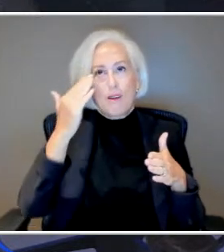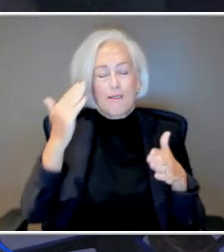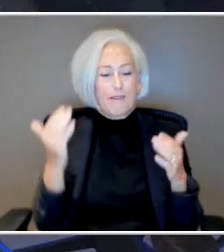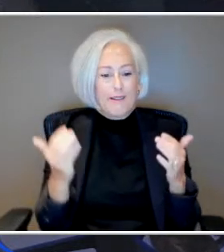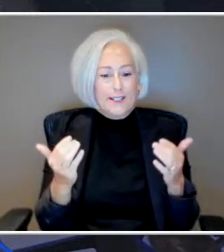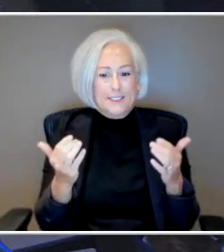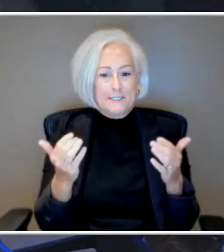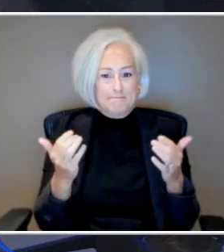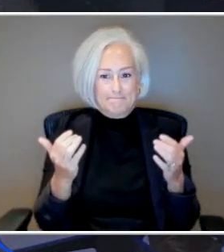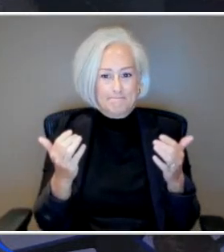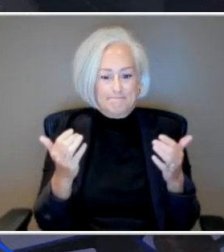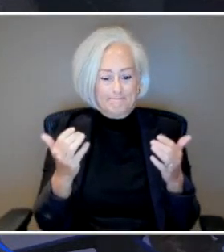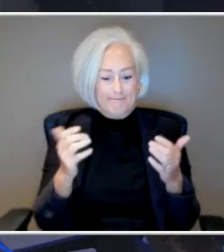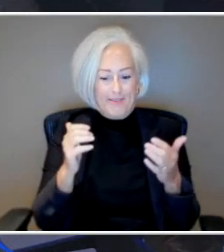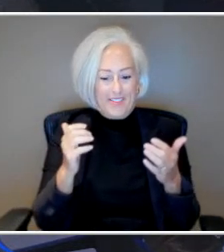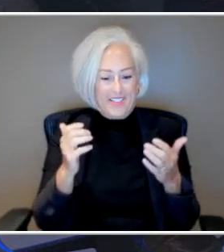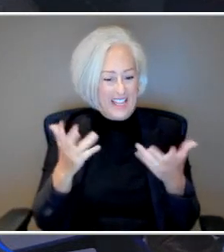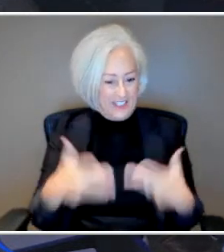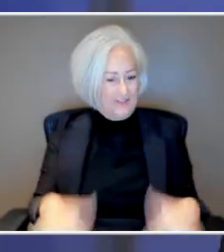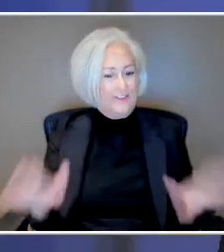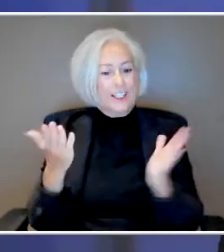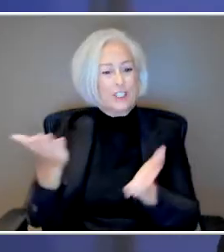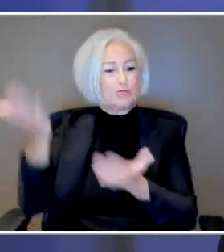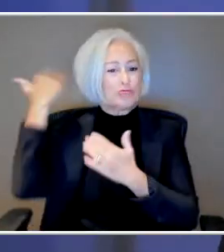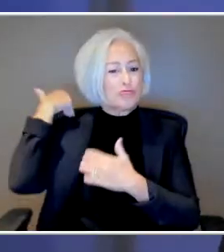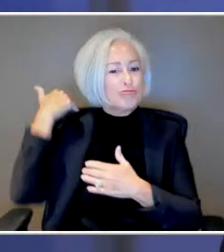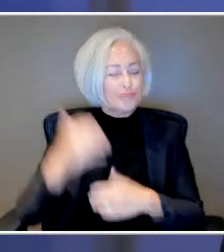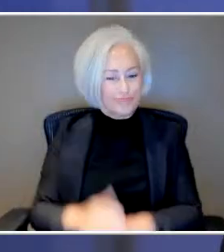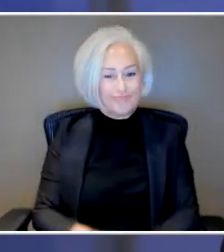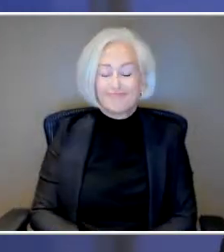part of the past? That's great. That's Yeah. great.